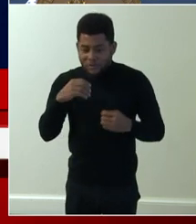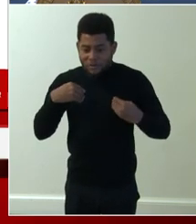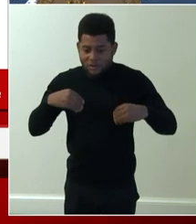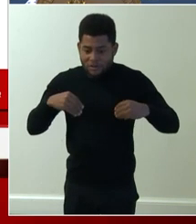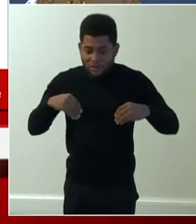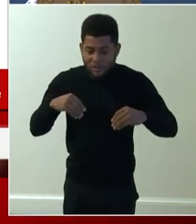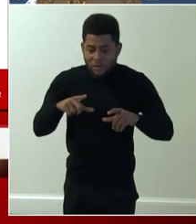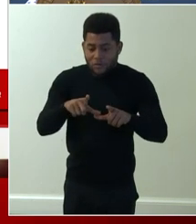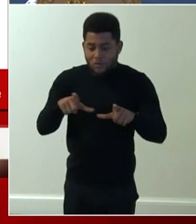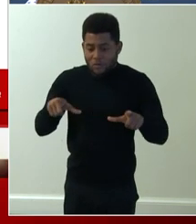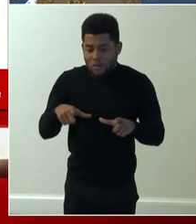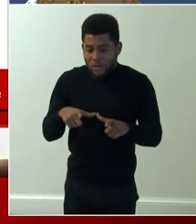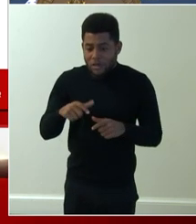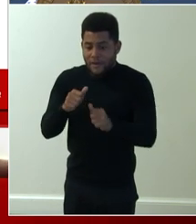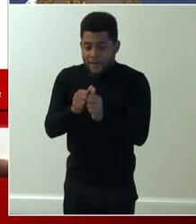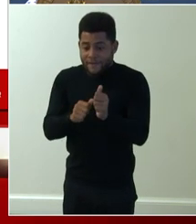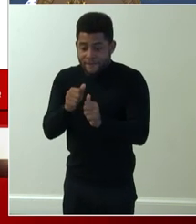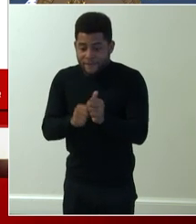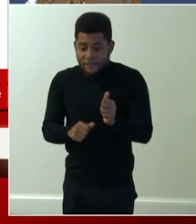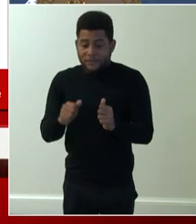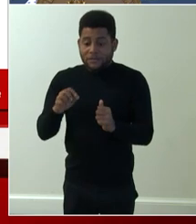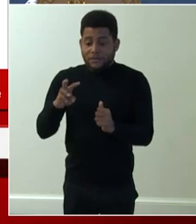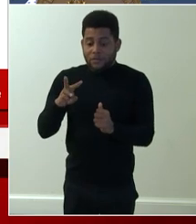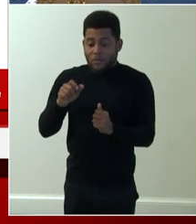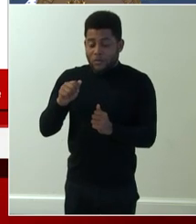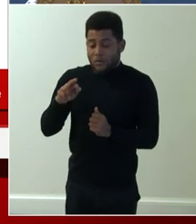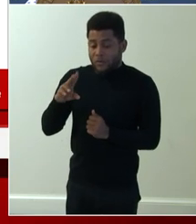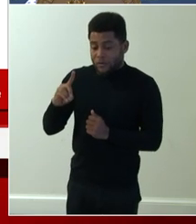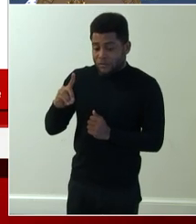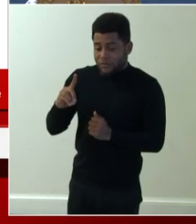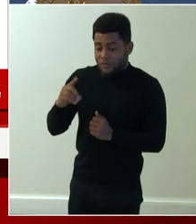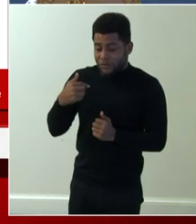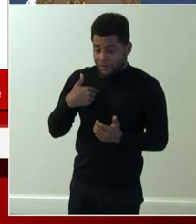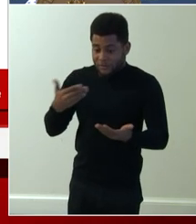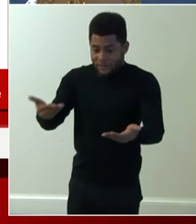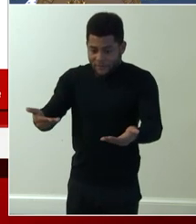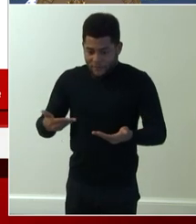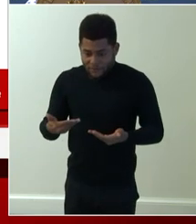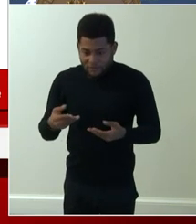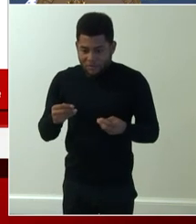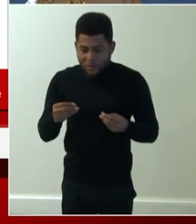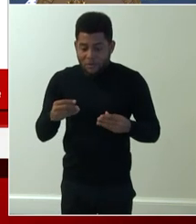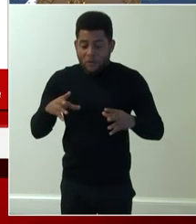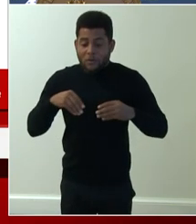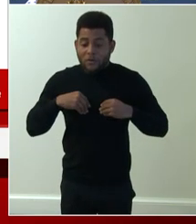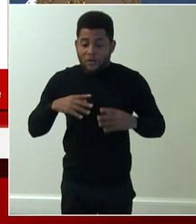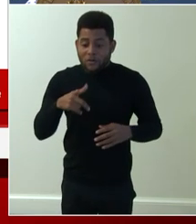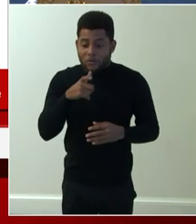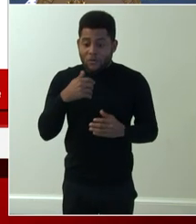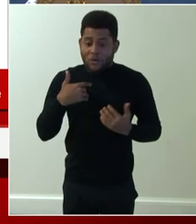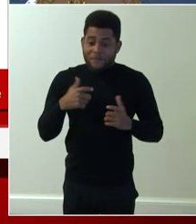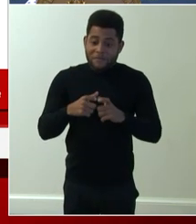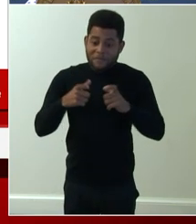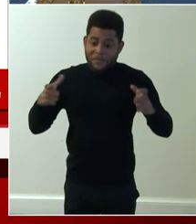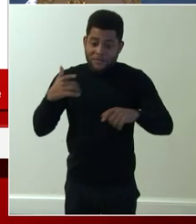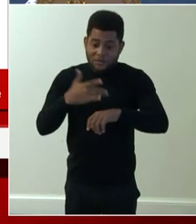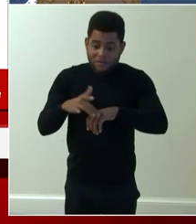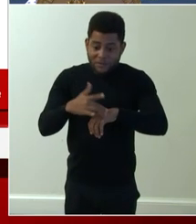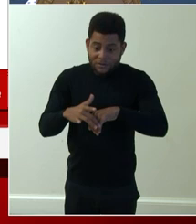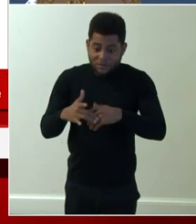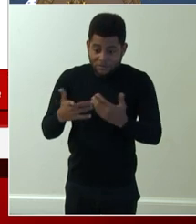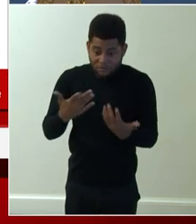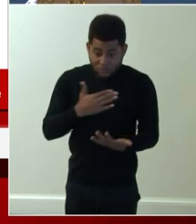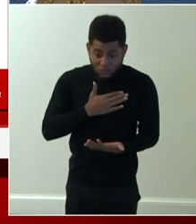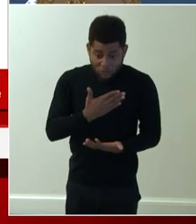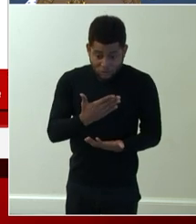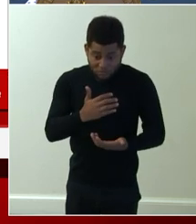8 wards. So I am inviting property owners who have such a space that they would be willing to lease